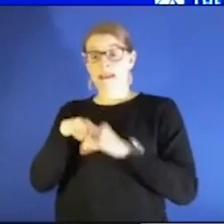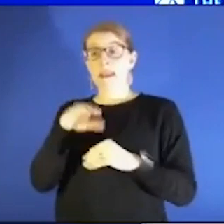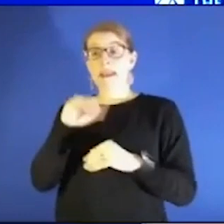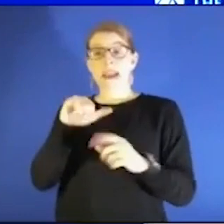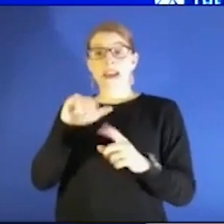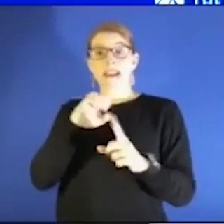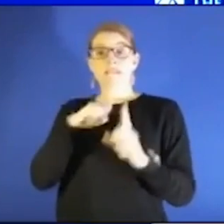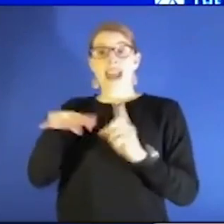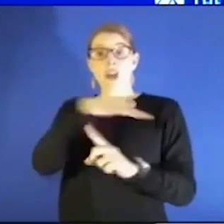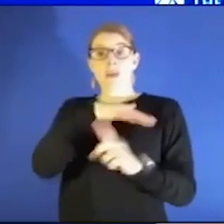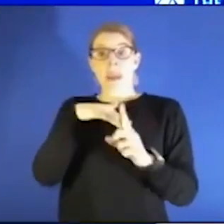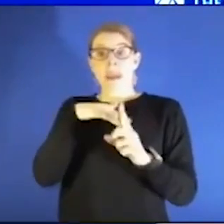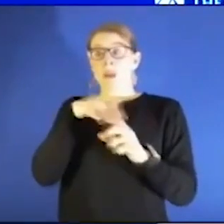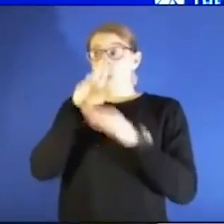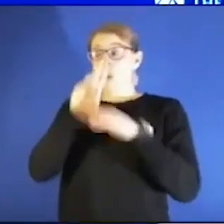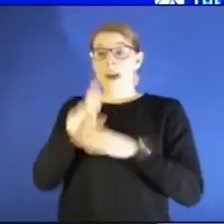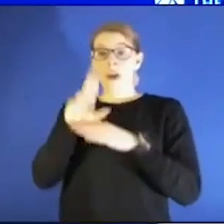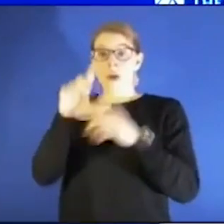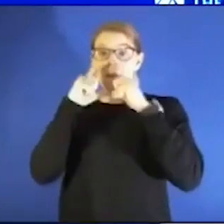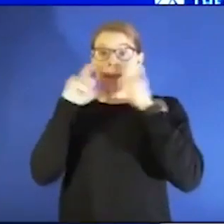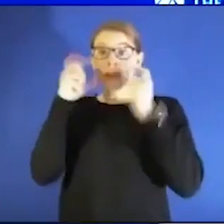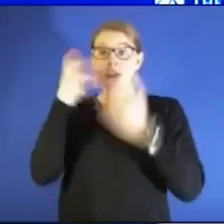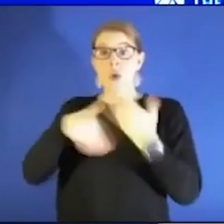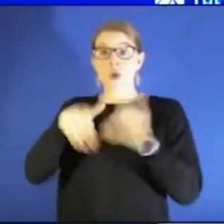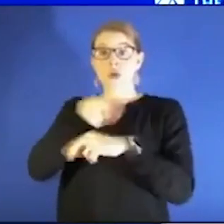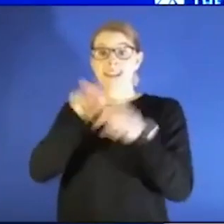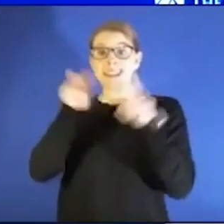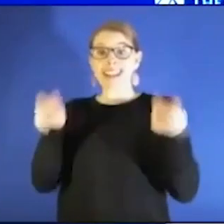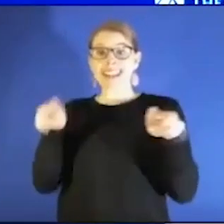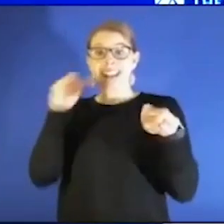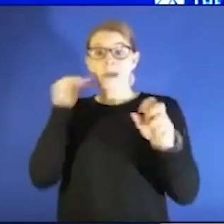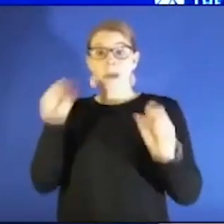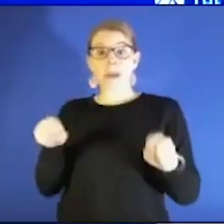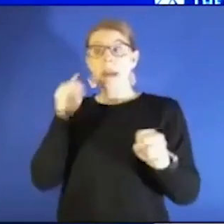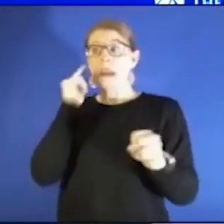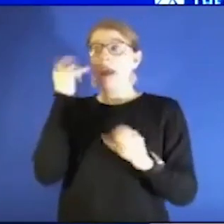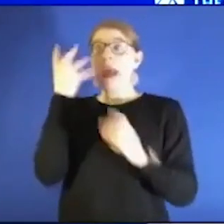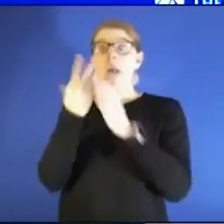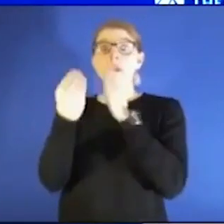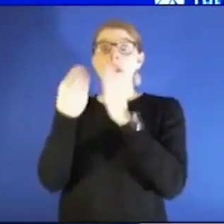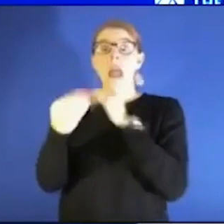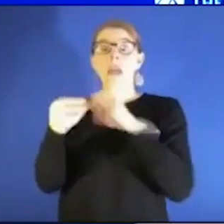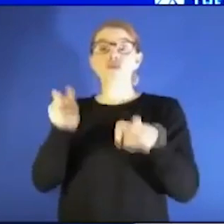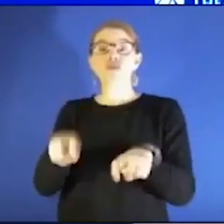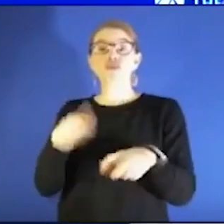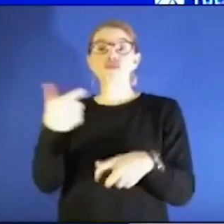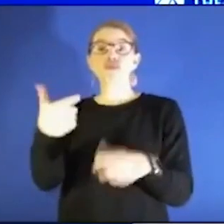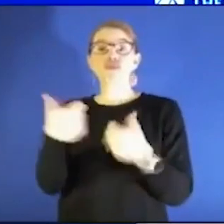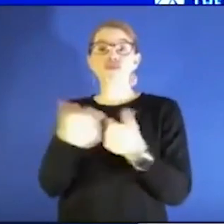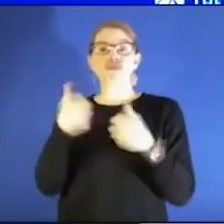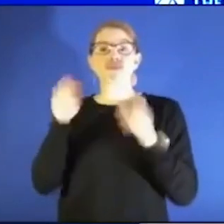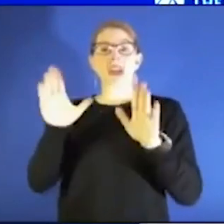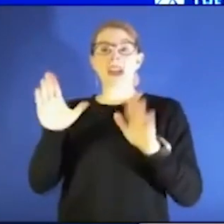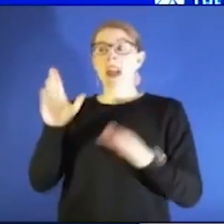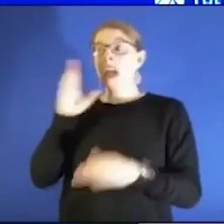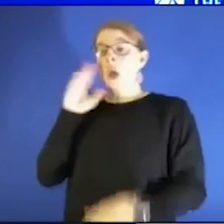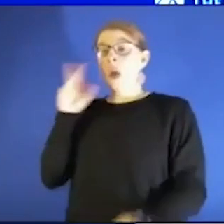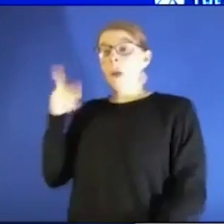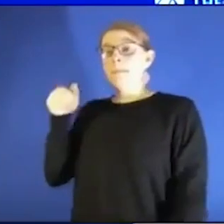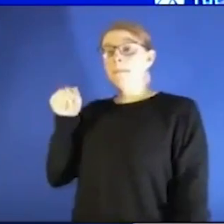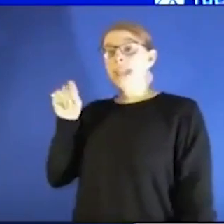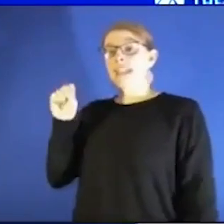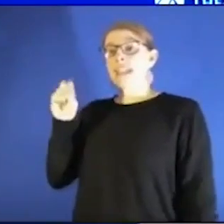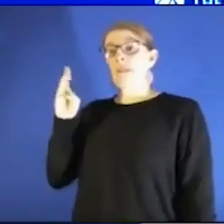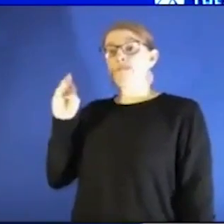your mask, socially distance if possible. If you can be outdoors, that's great. We know Pittsburgh has very cold weather, so this is probably not too bad for